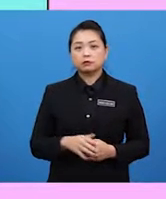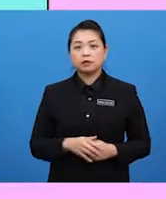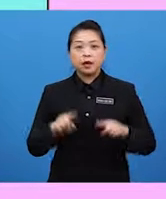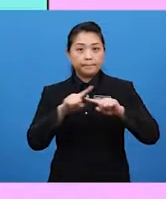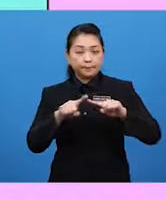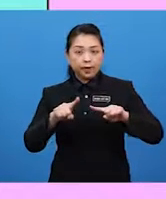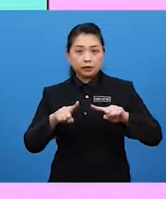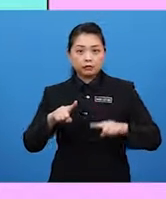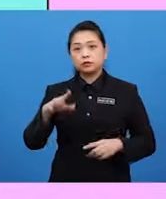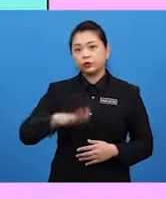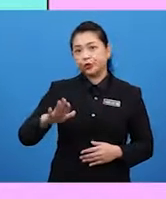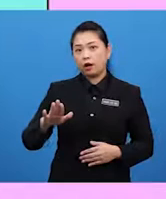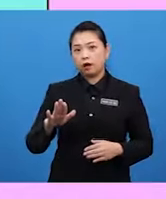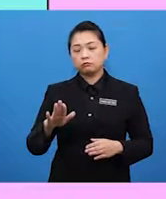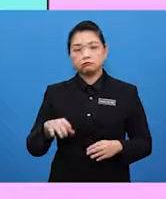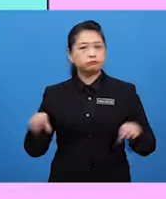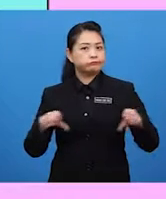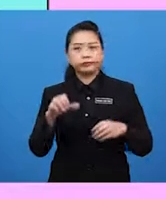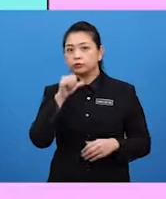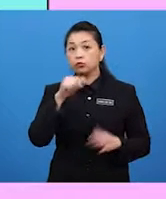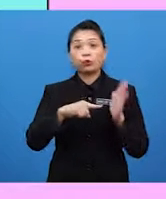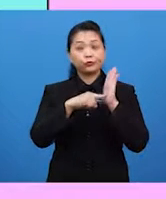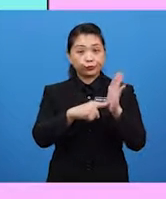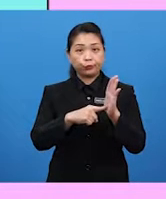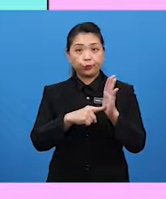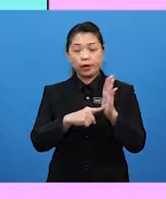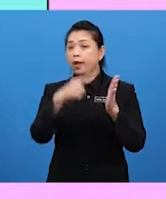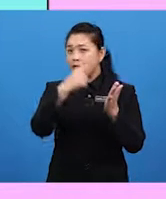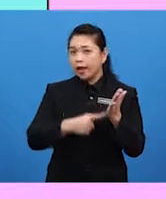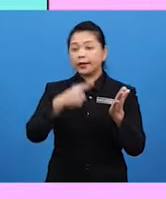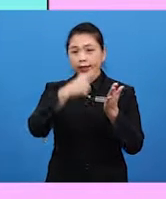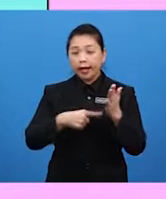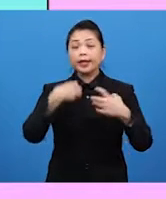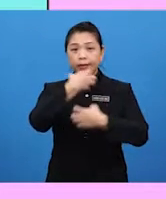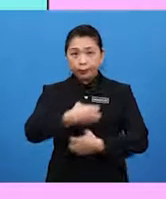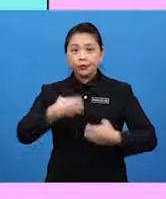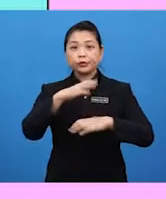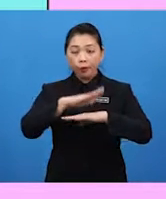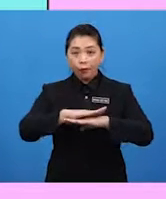does not show any anger or any emotional disturbance on that day.